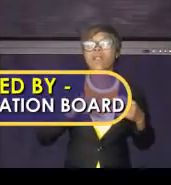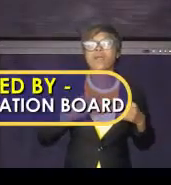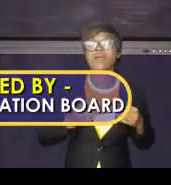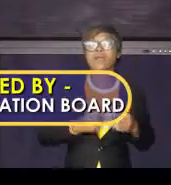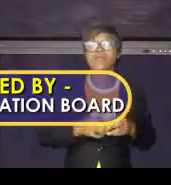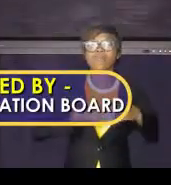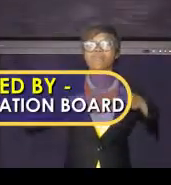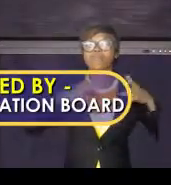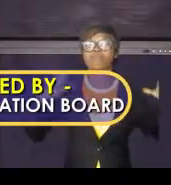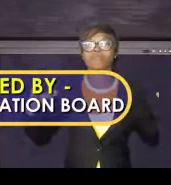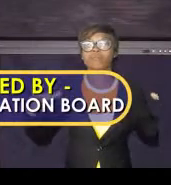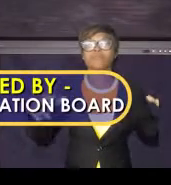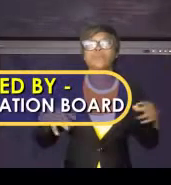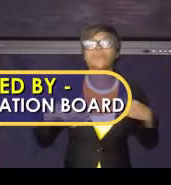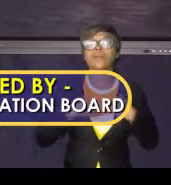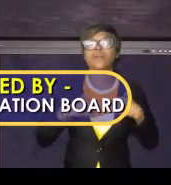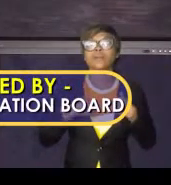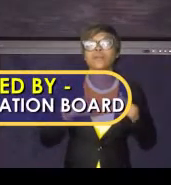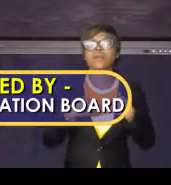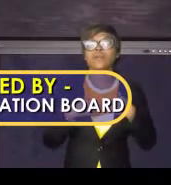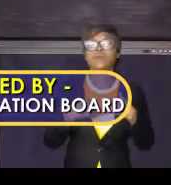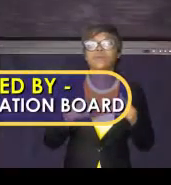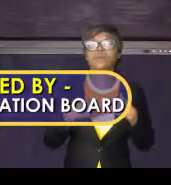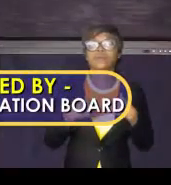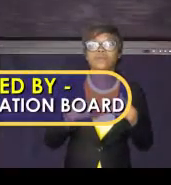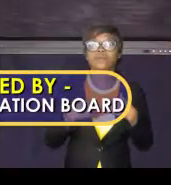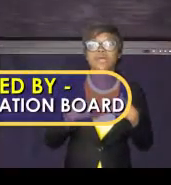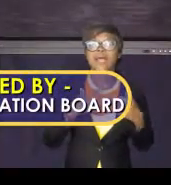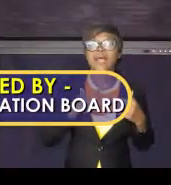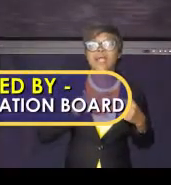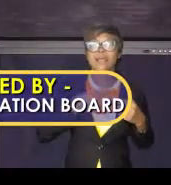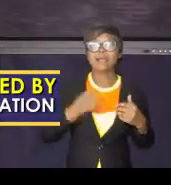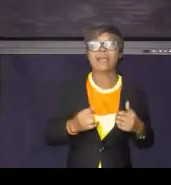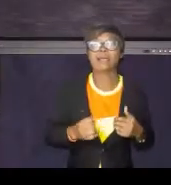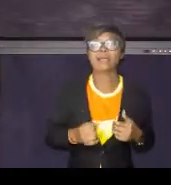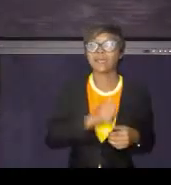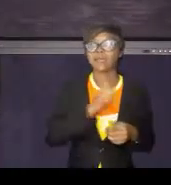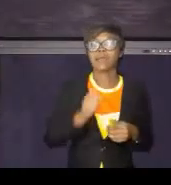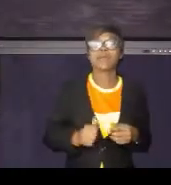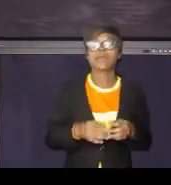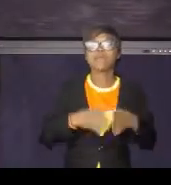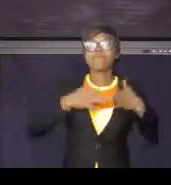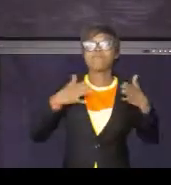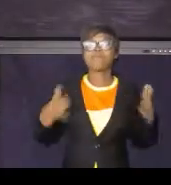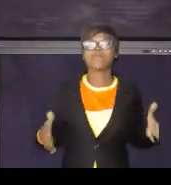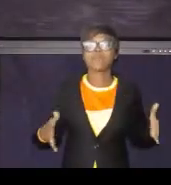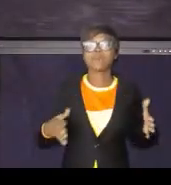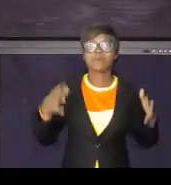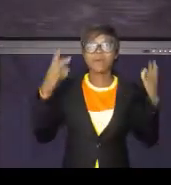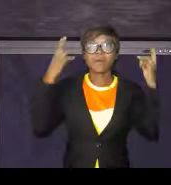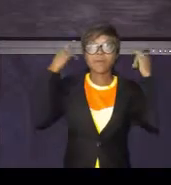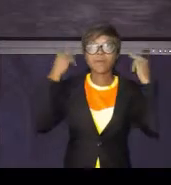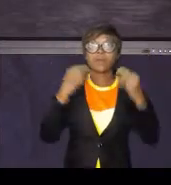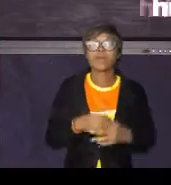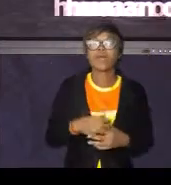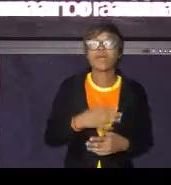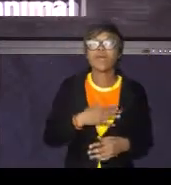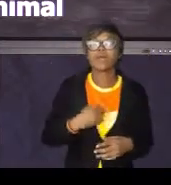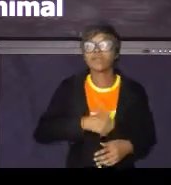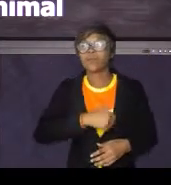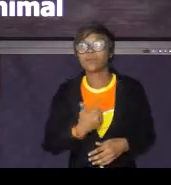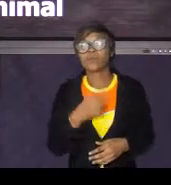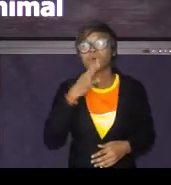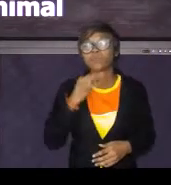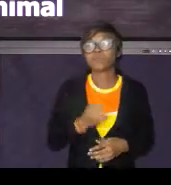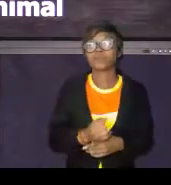like a large rabbit. It's an animal like a large rabbit. While the second